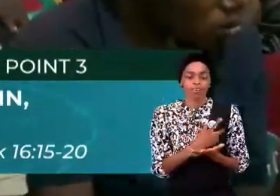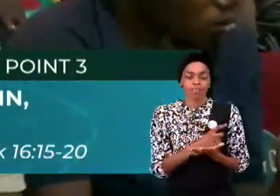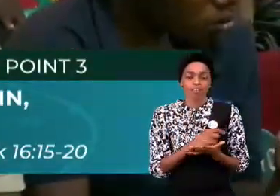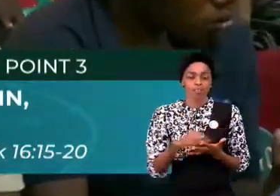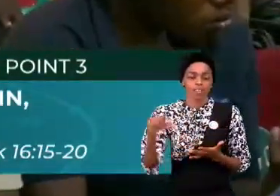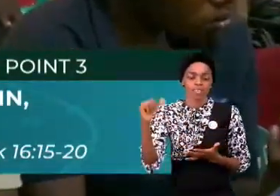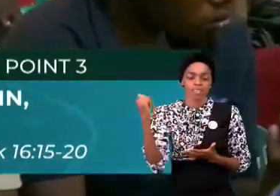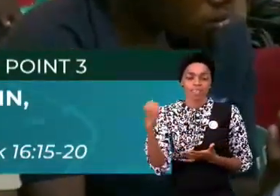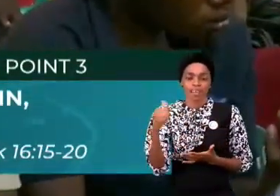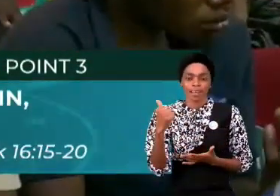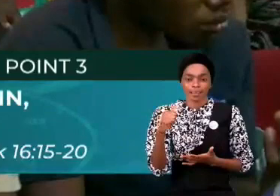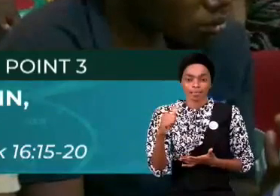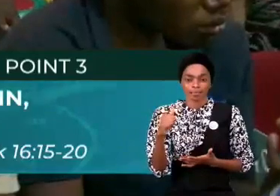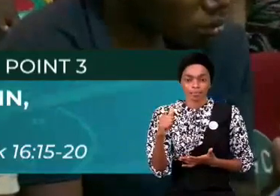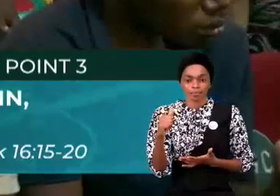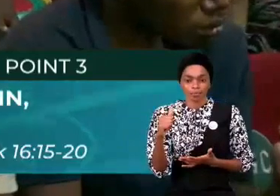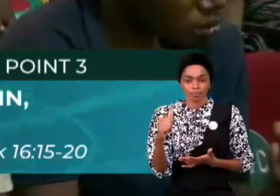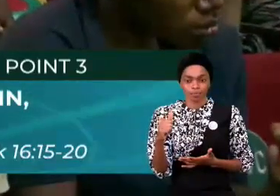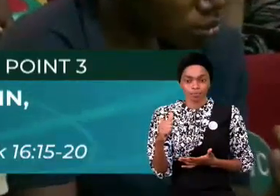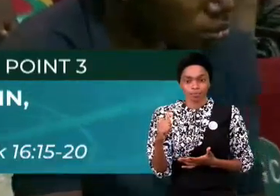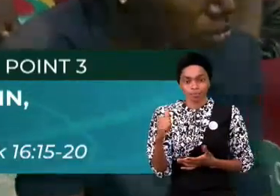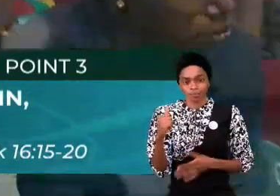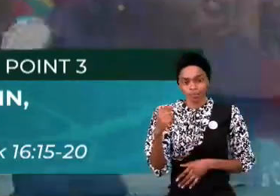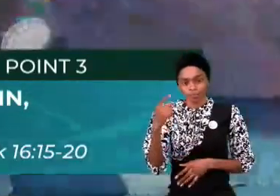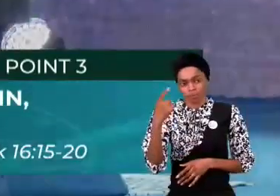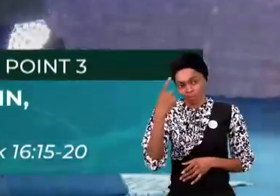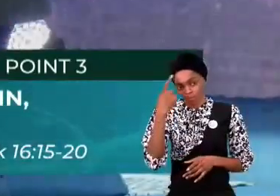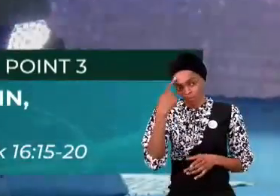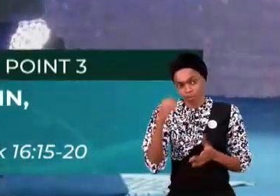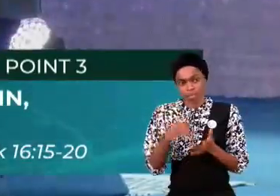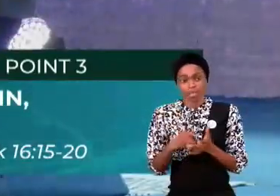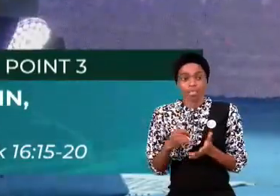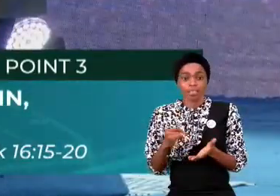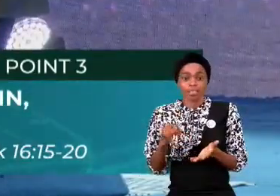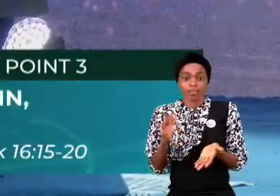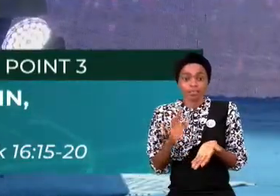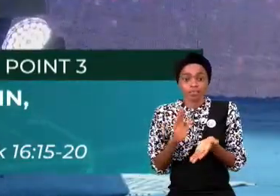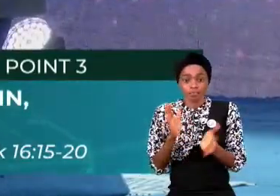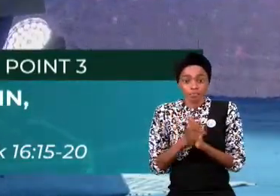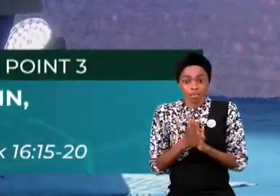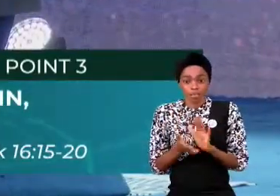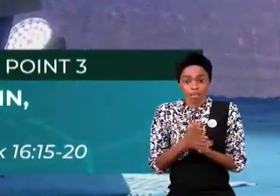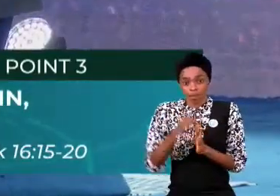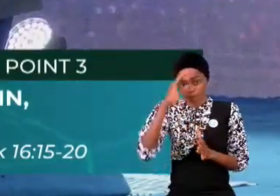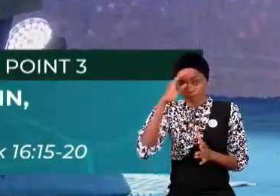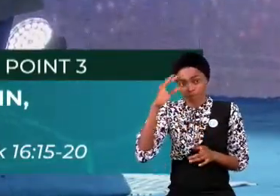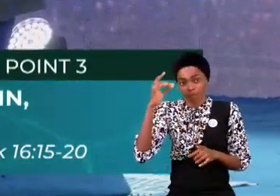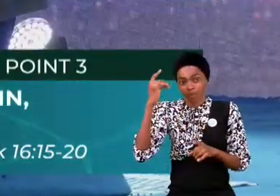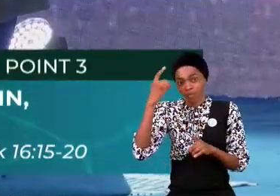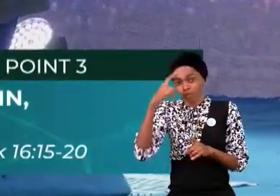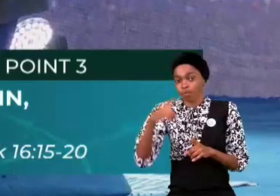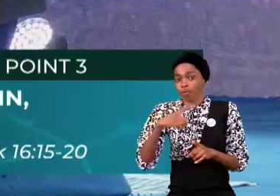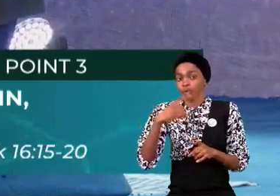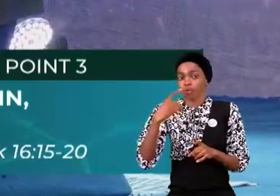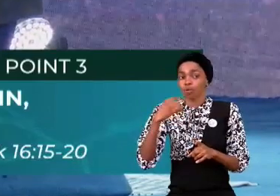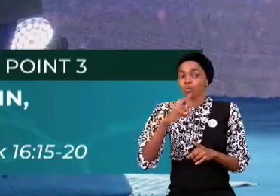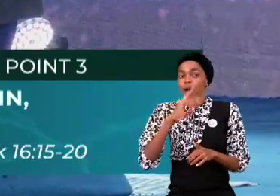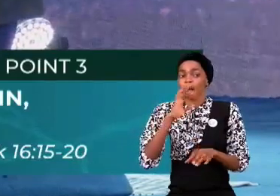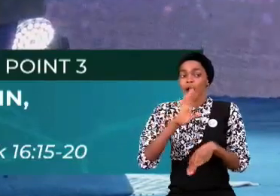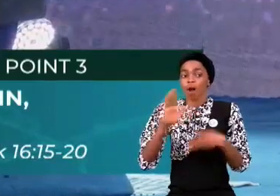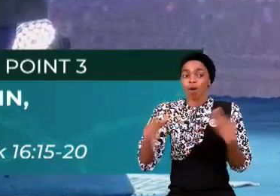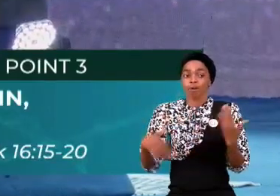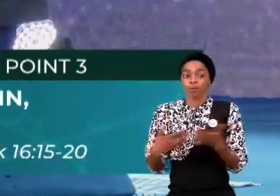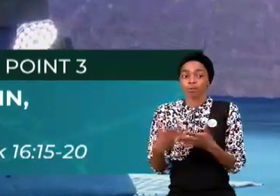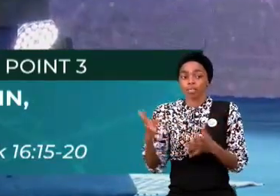whom are all things, and by whom are all things, in bringing many